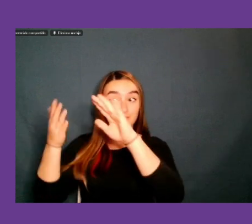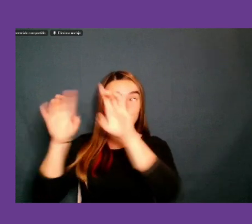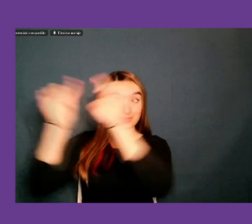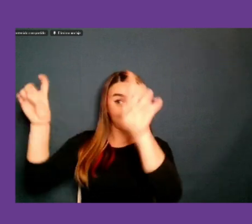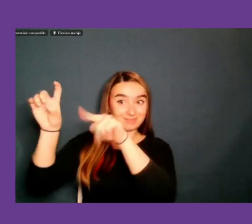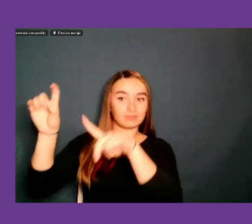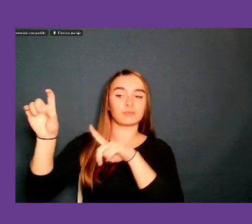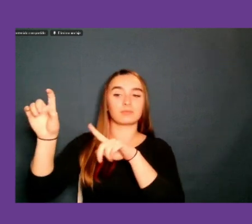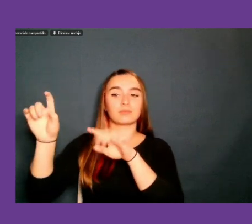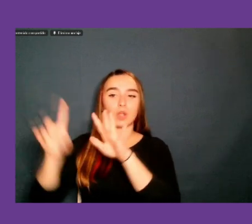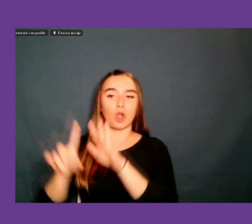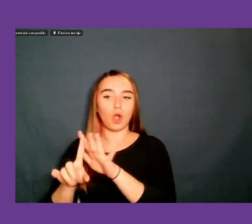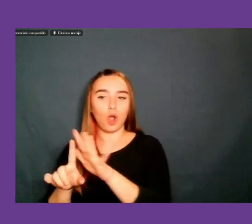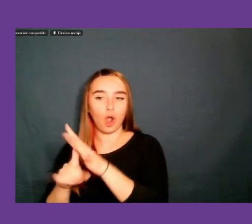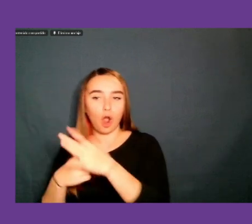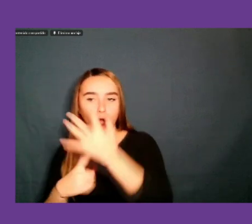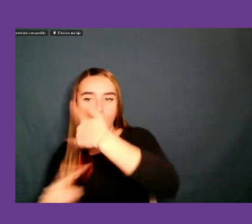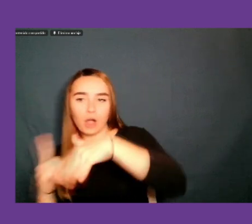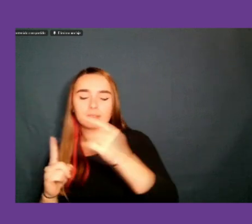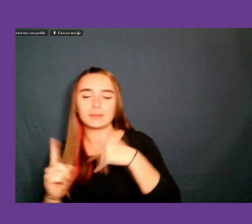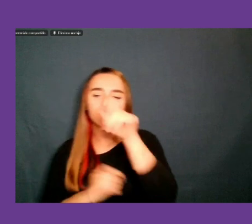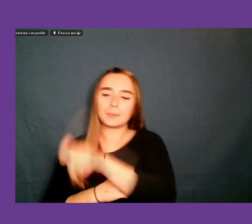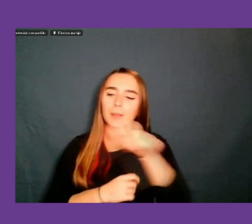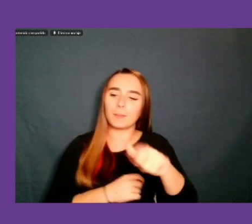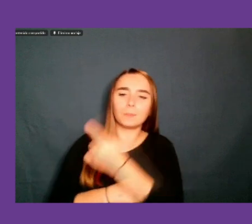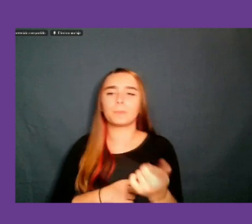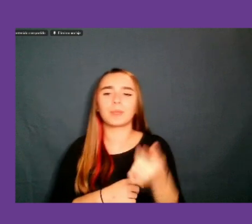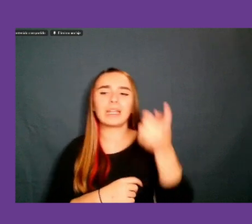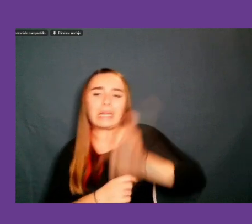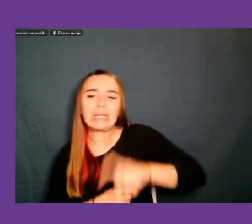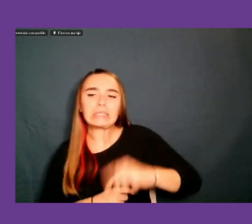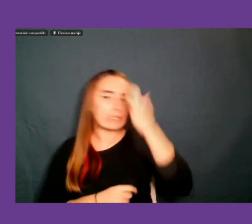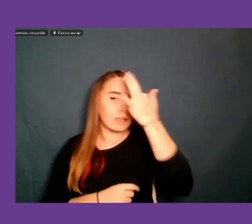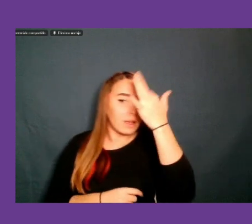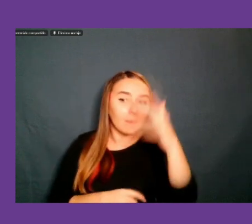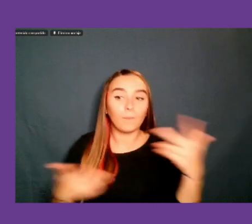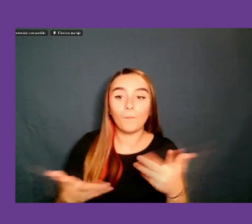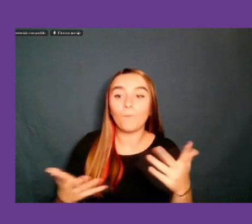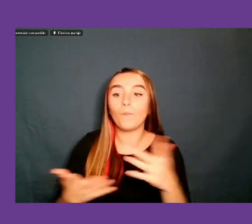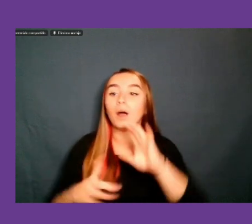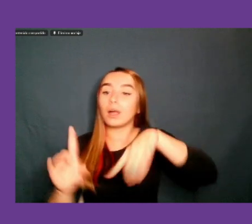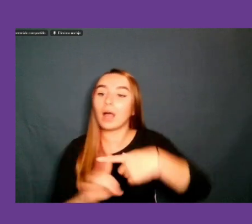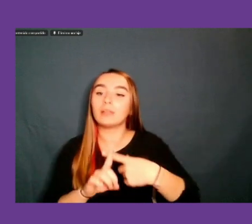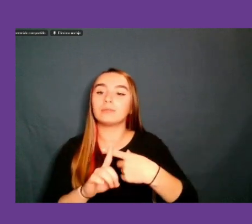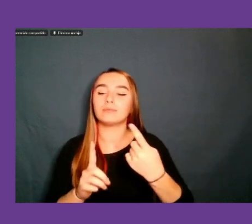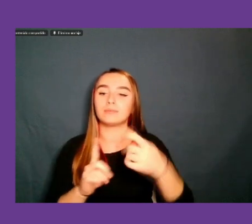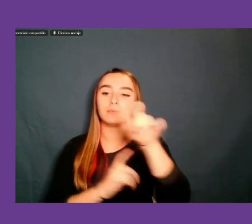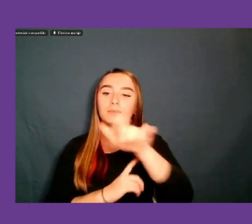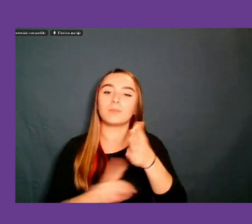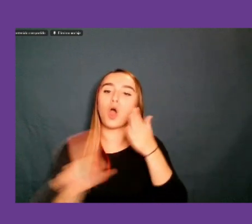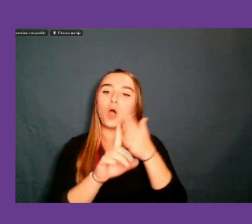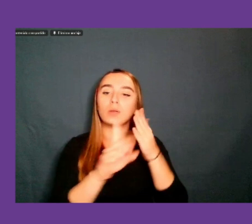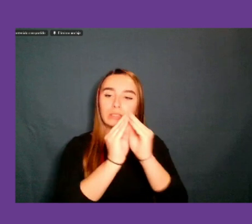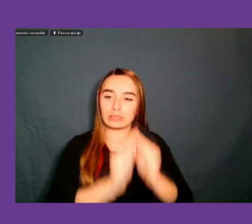and the expectation of the parties, the leadership, and the planning of Design for All objectives. So it's more, when we